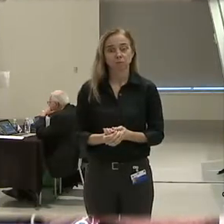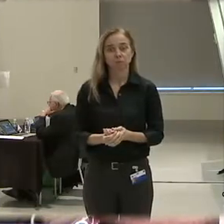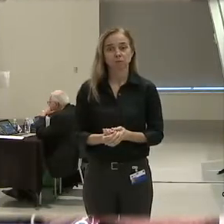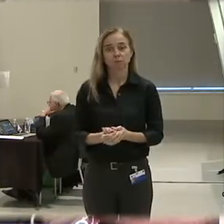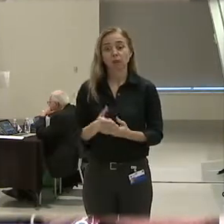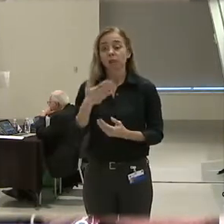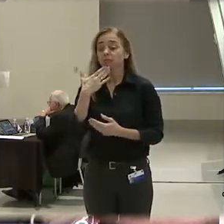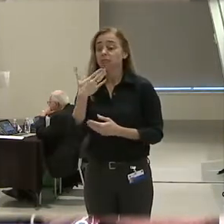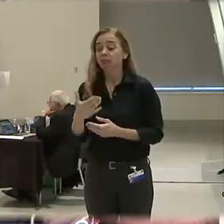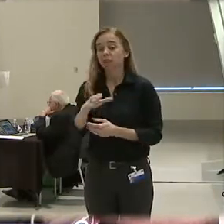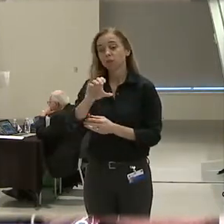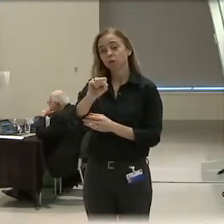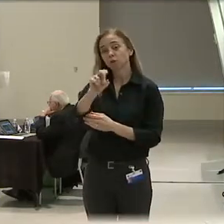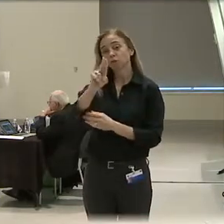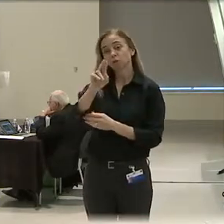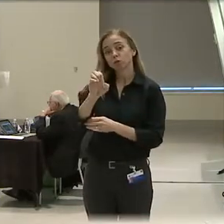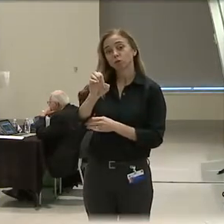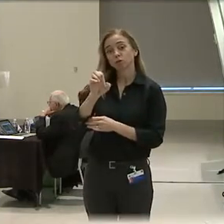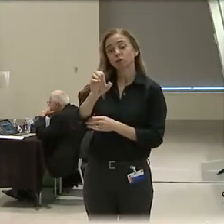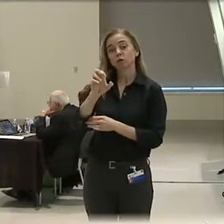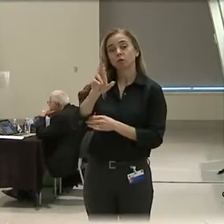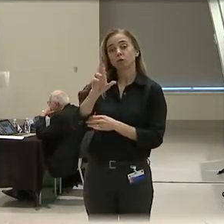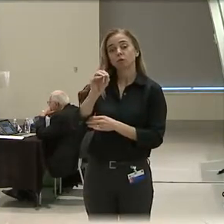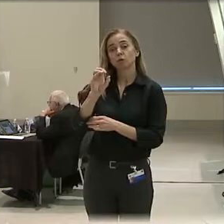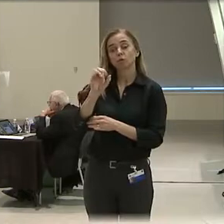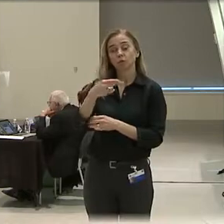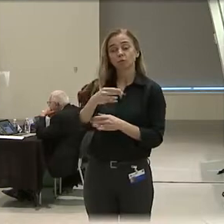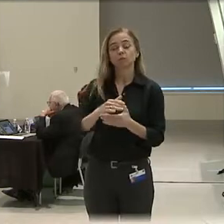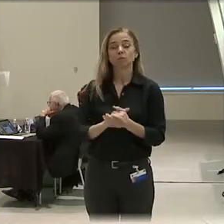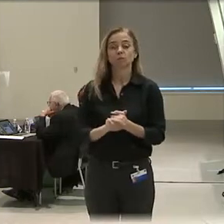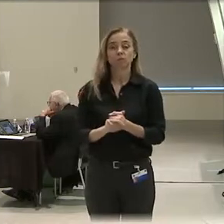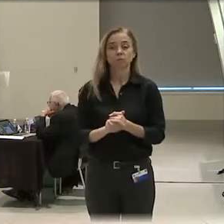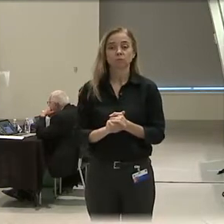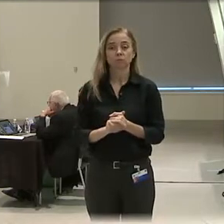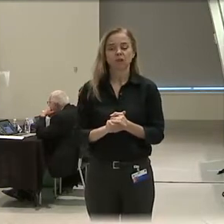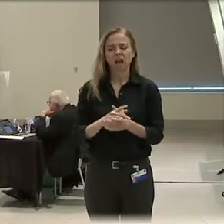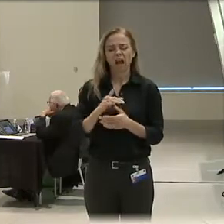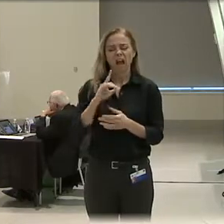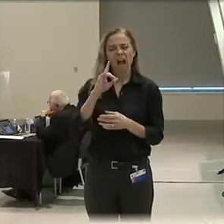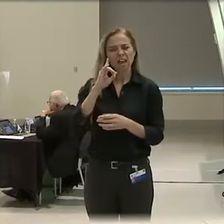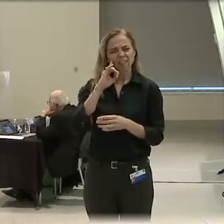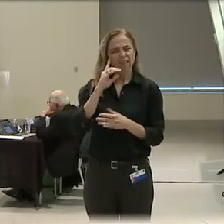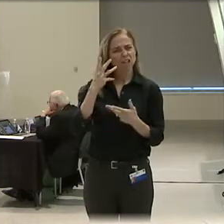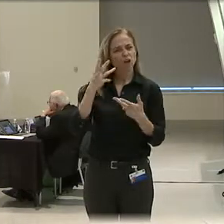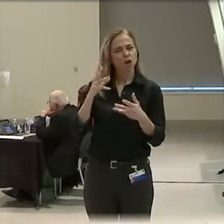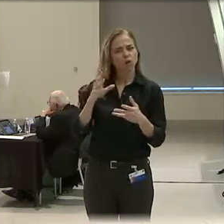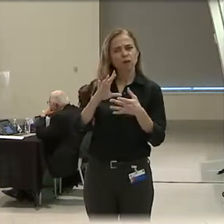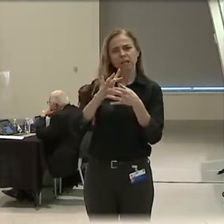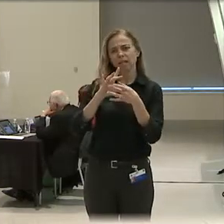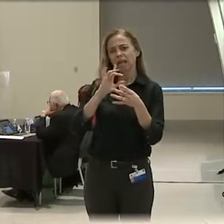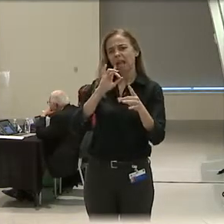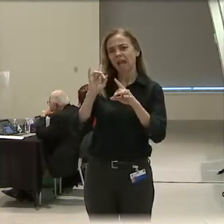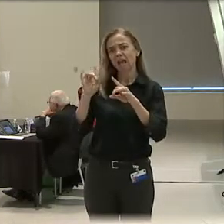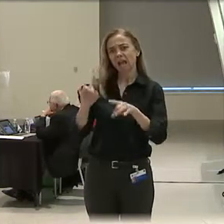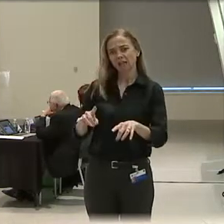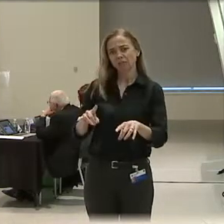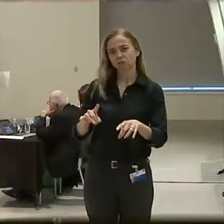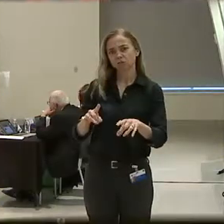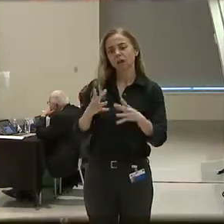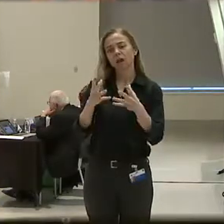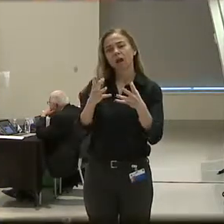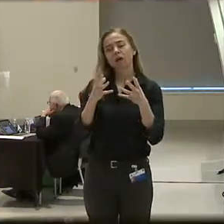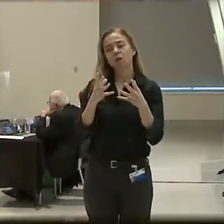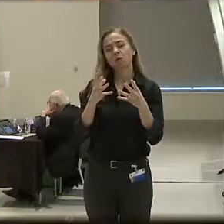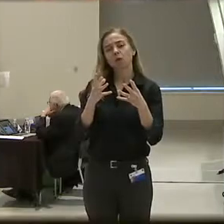Thank you. Sue Rohr, followed by Jose Lopez. I think this may have been answered somewhat by a couple of you, but I want